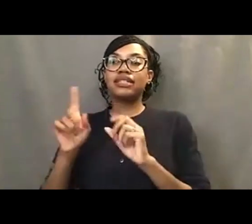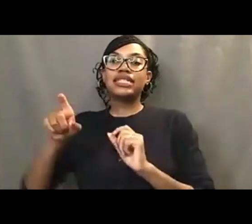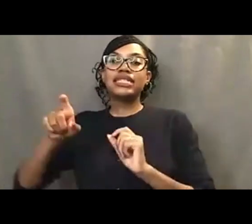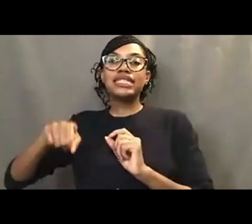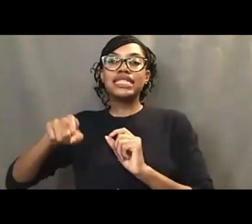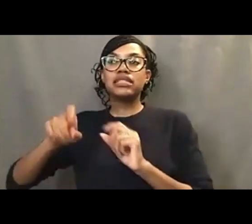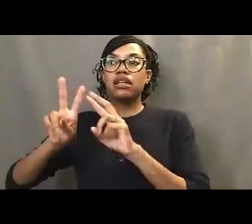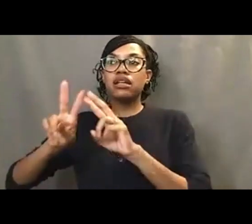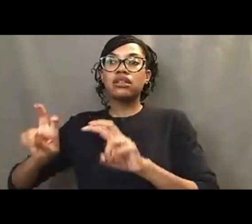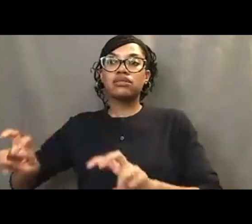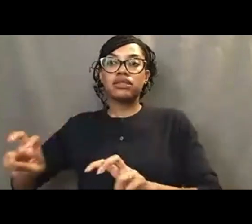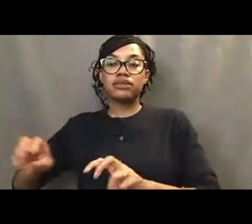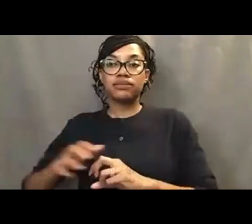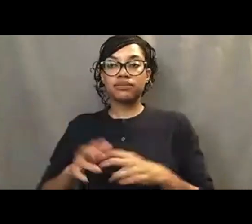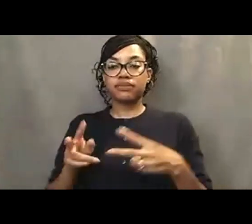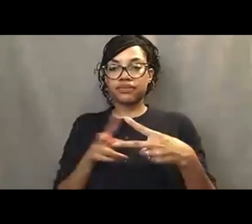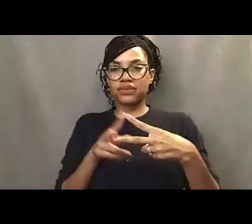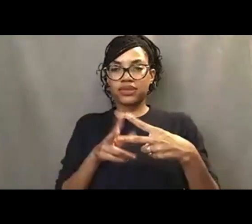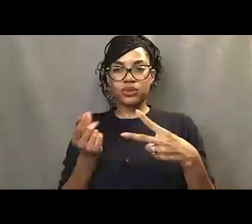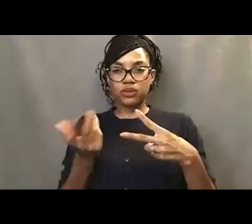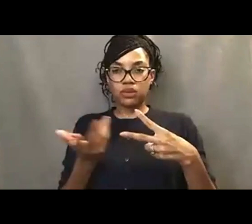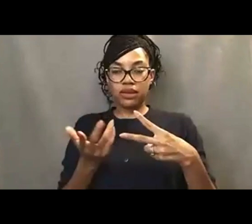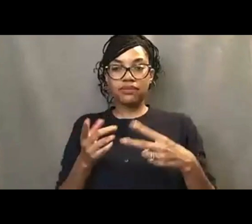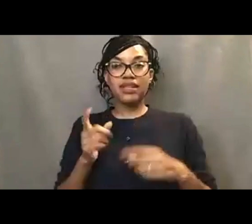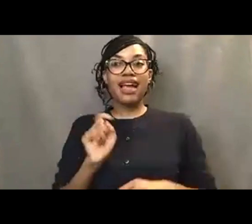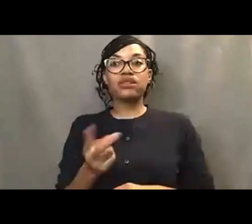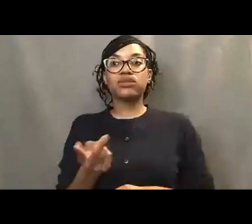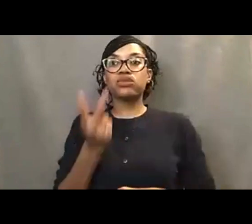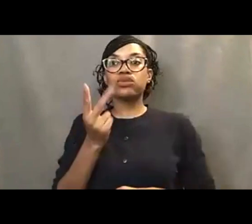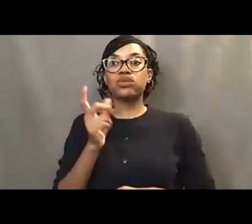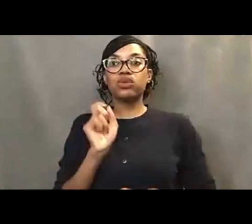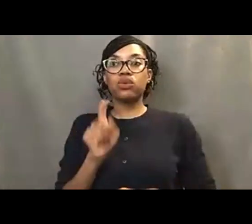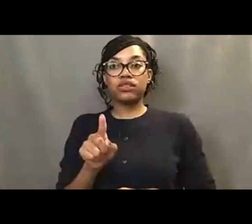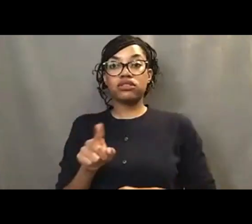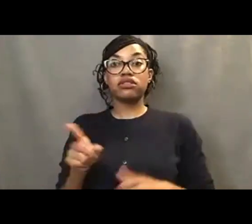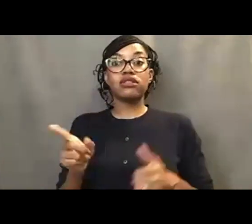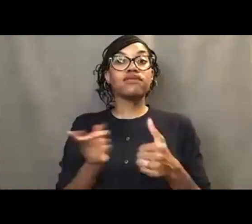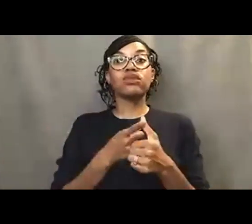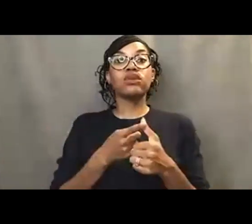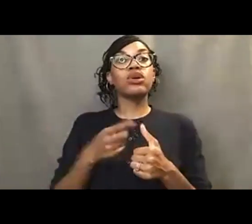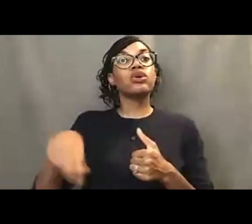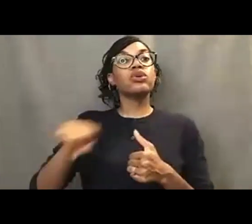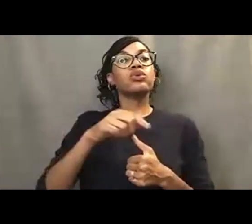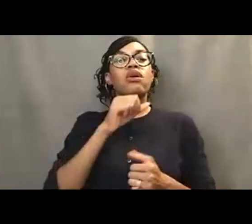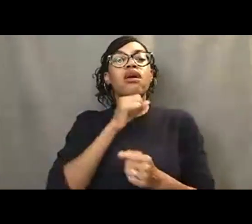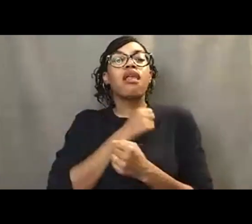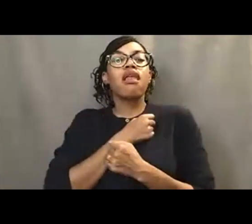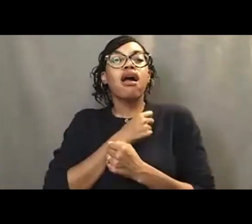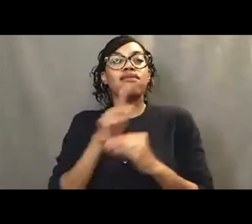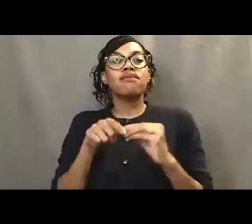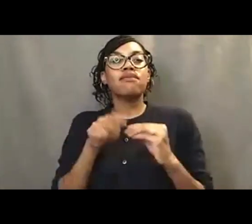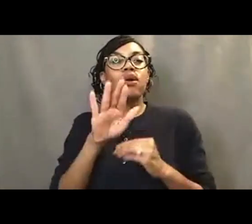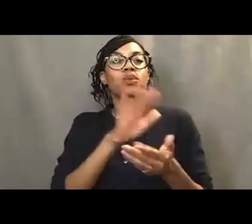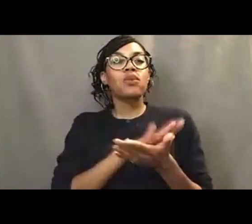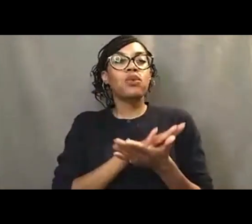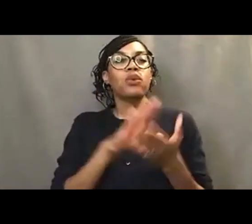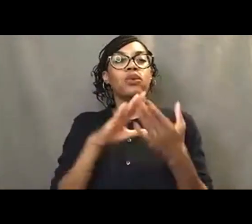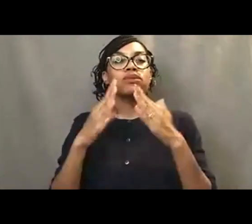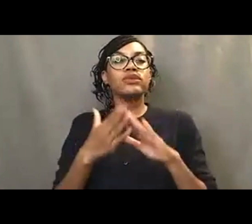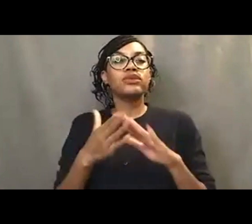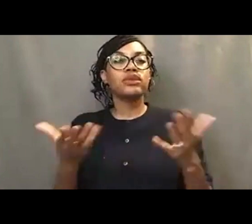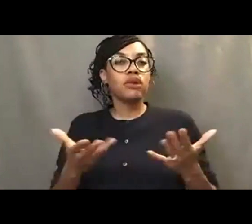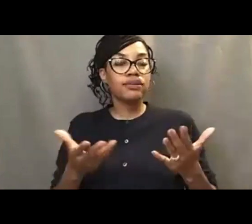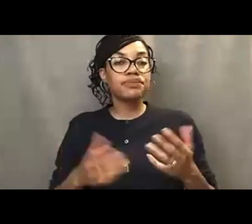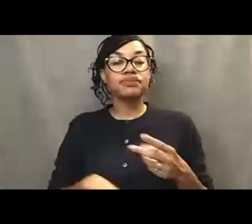One, what do you love about your school or community? And two, what is